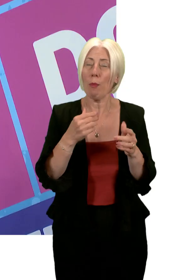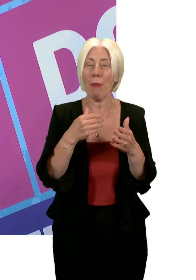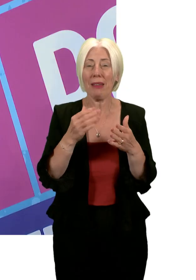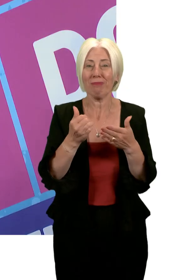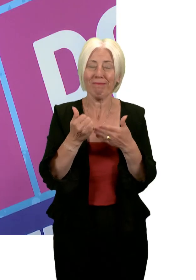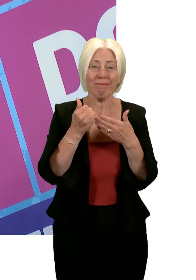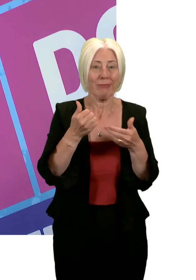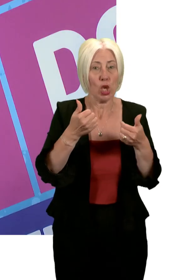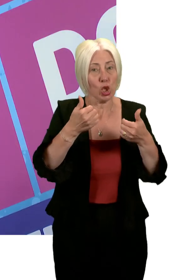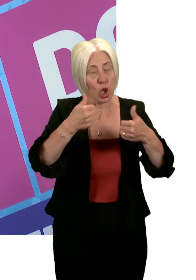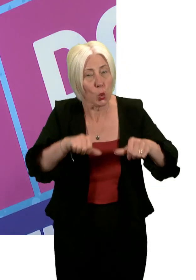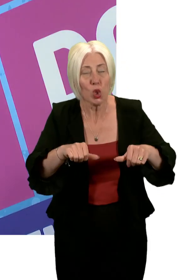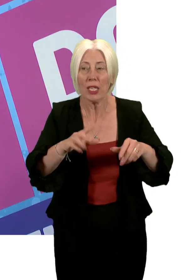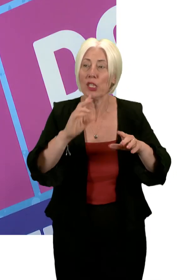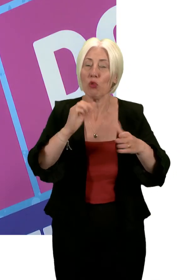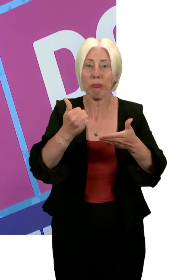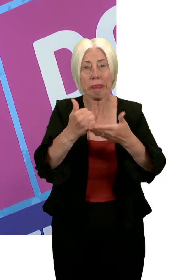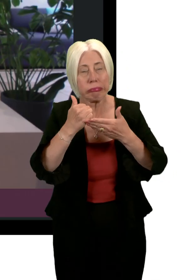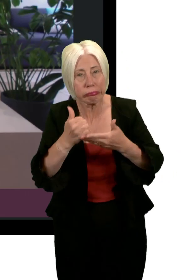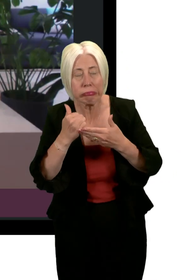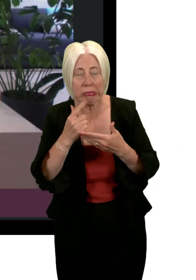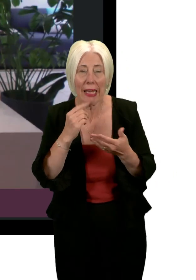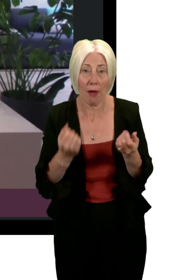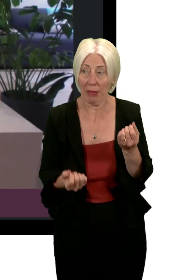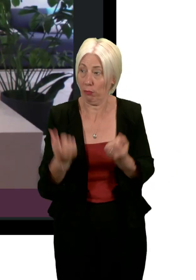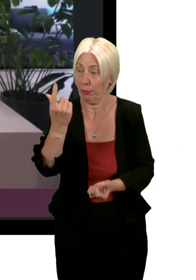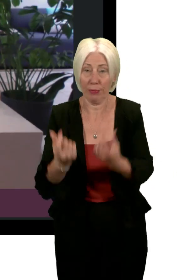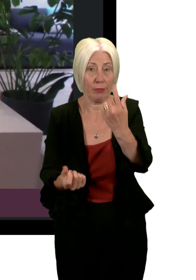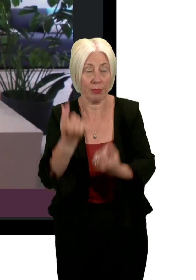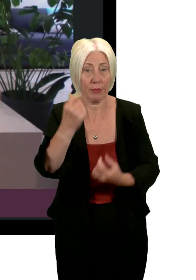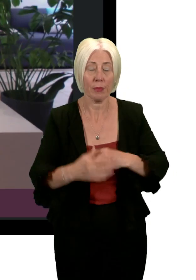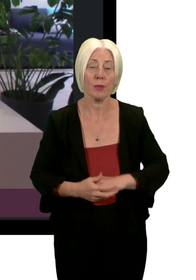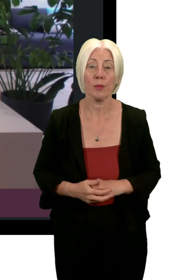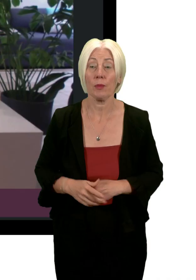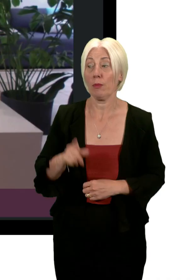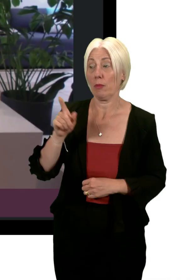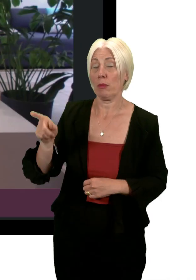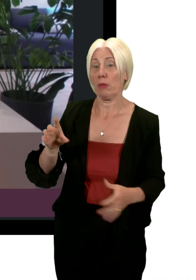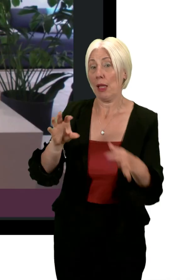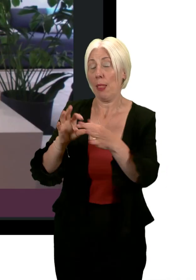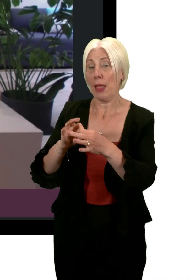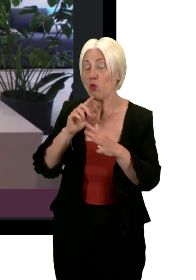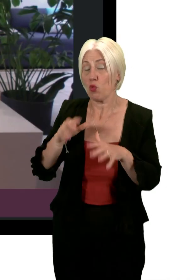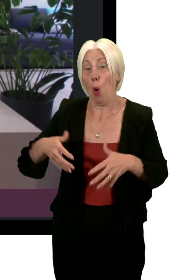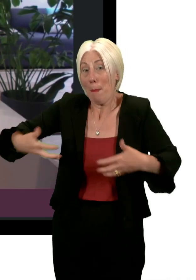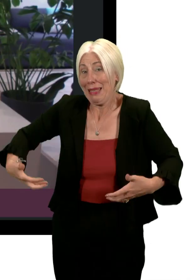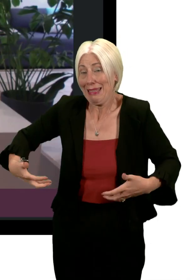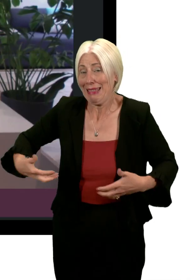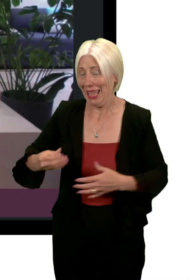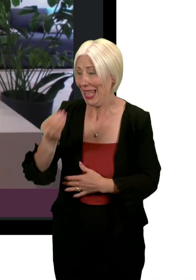of evolved. So yes, come at you, Stuart. Yeah, well, just to say with regard to obesity and eating disorders, we have to